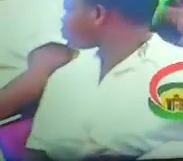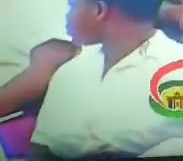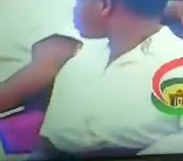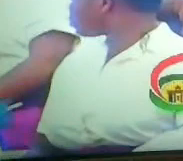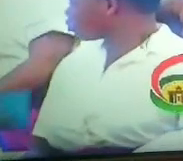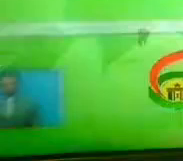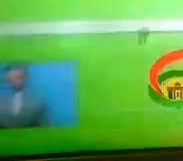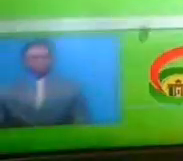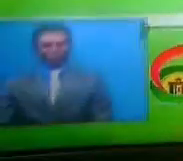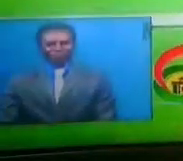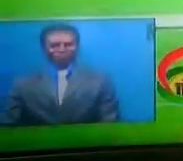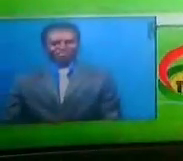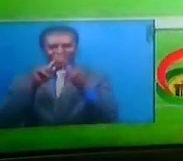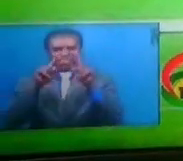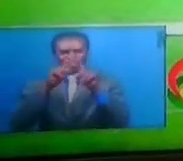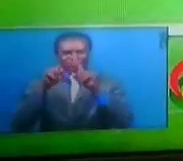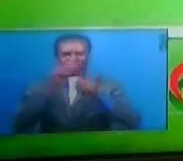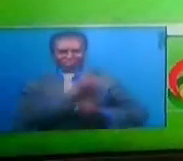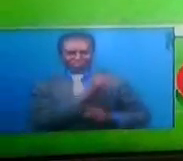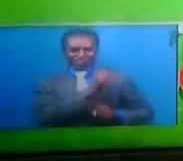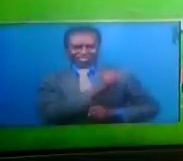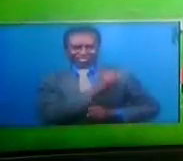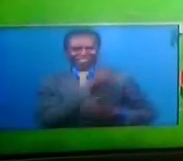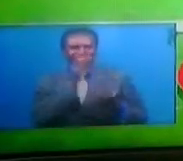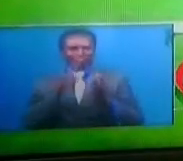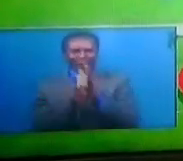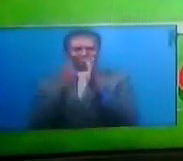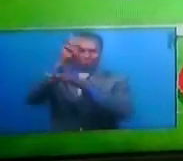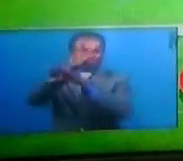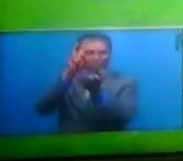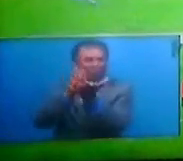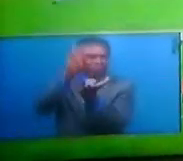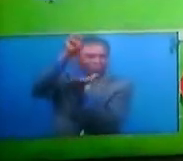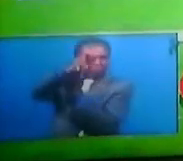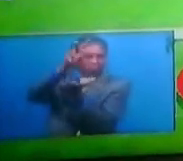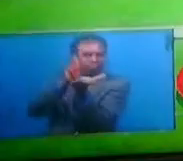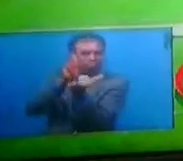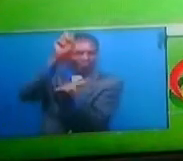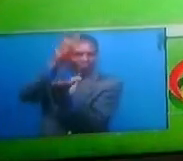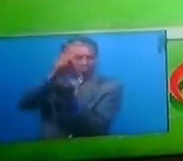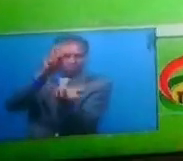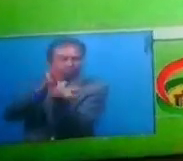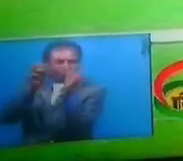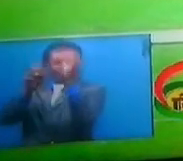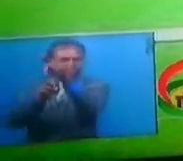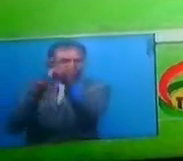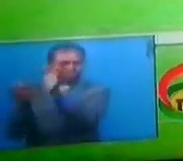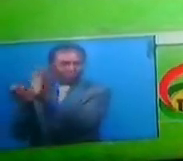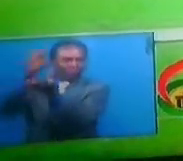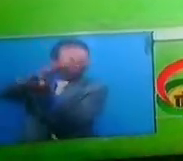Staff Sergeant Adata Courage worked tirelessly to bring this personnel to this